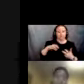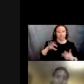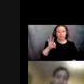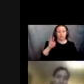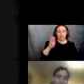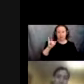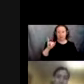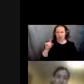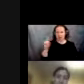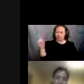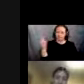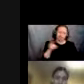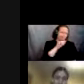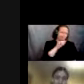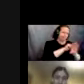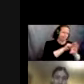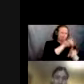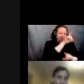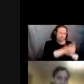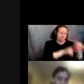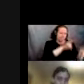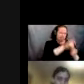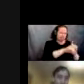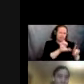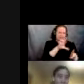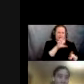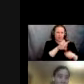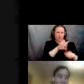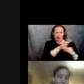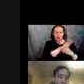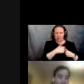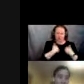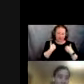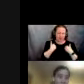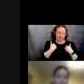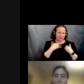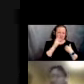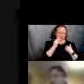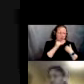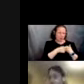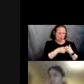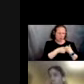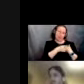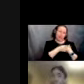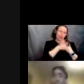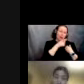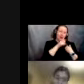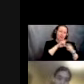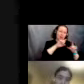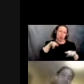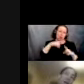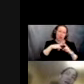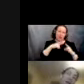knocking and interrogated Carrie about her life. And they said, well, you don't have to go to camp, but we'll keep an eye